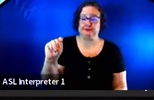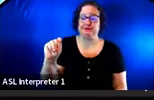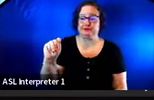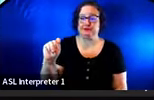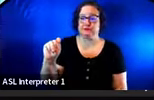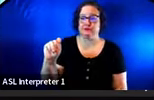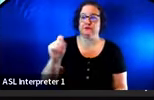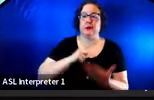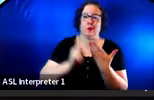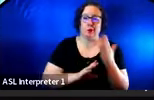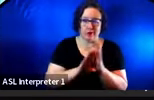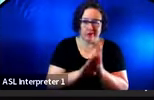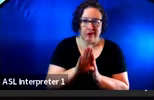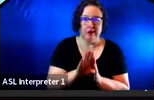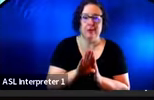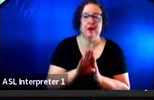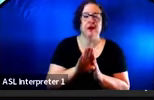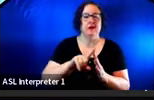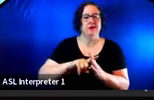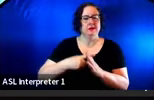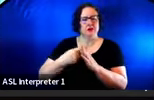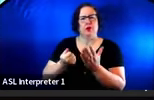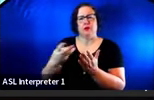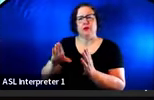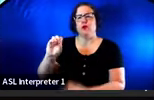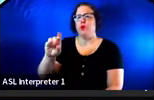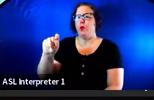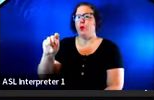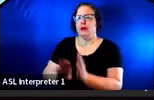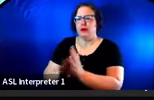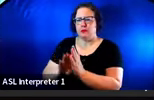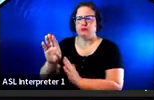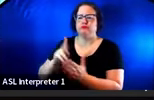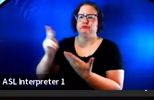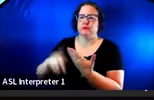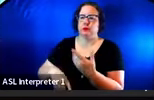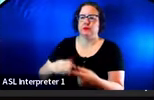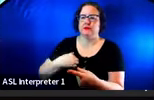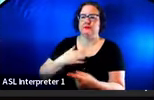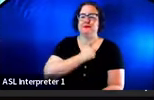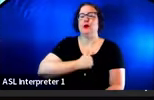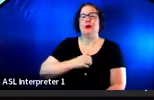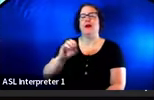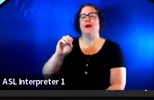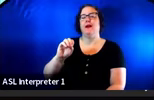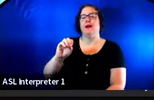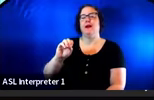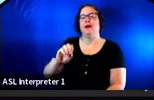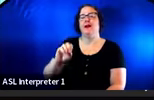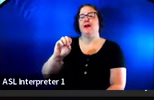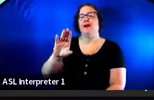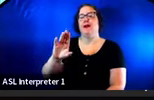in program development. I've started a few programs, OT programs. I'm an occupational therapist by trade. I've